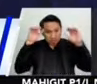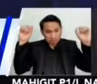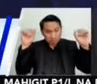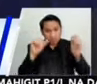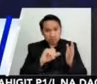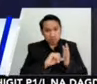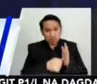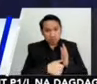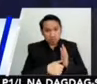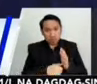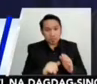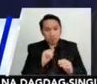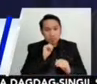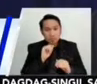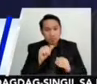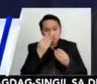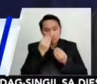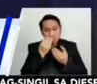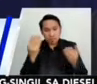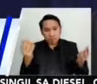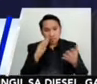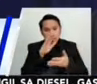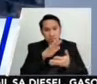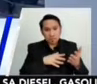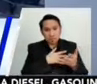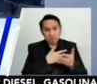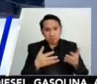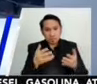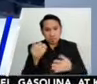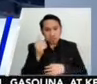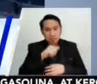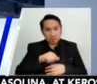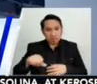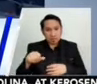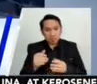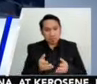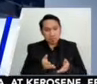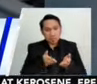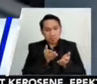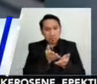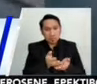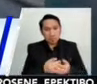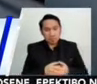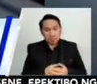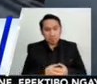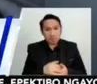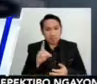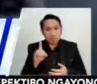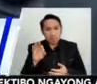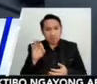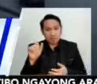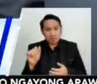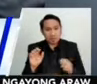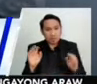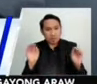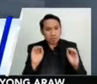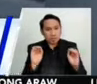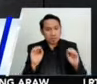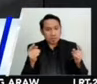publish schedules of any RORE. Pero aminado ang Department of Foreign Affairs, wala pa nangyaring pulong sa kanilang